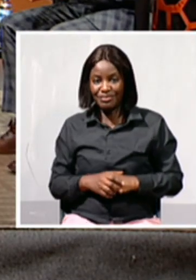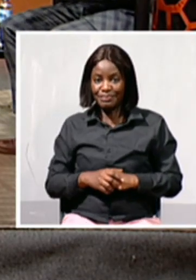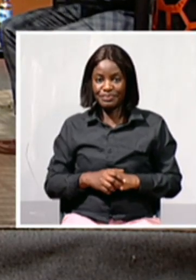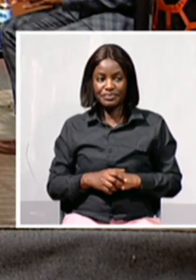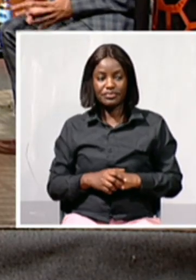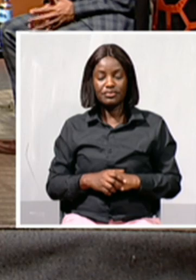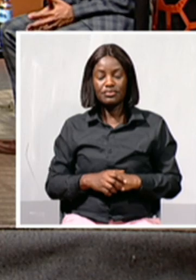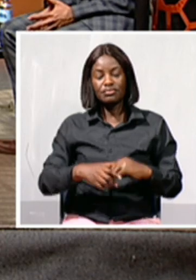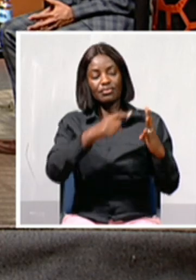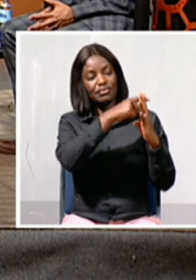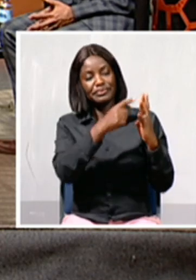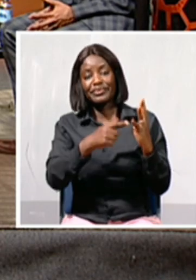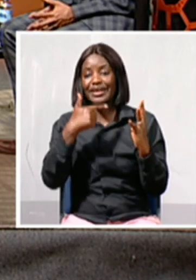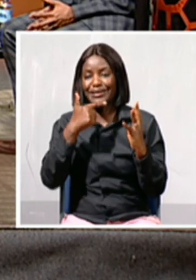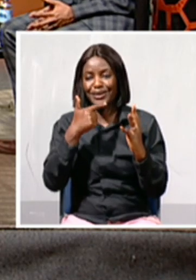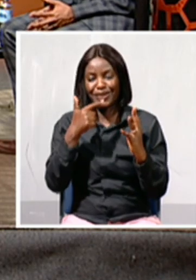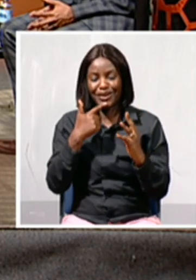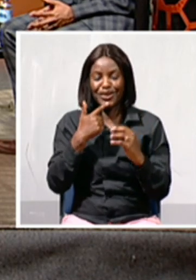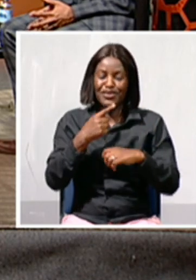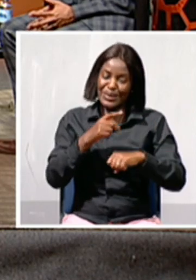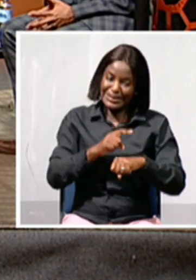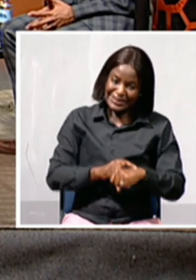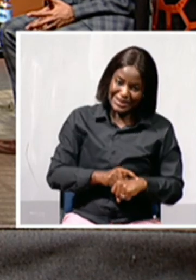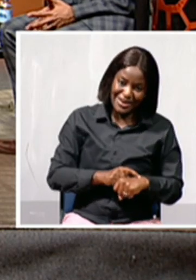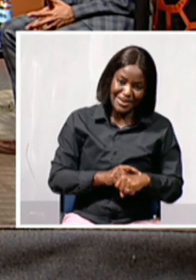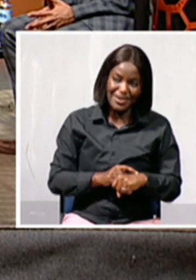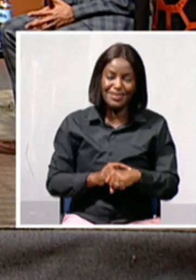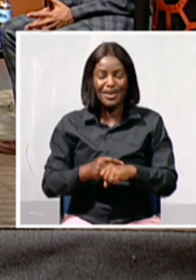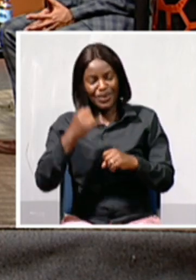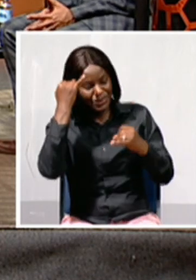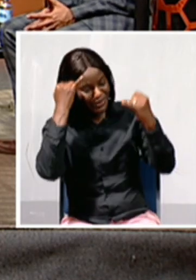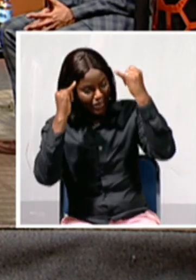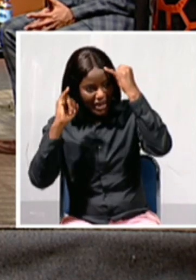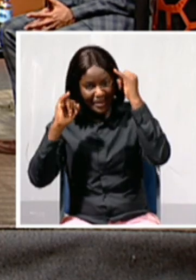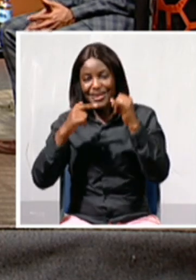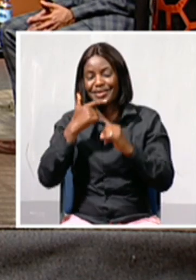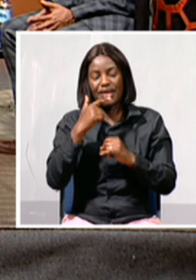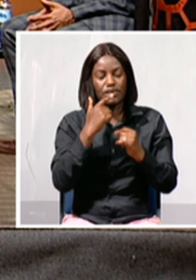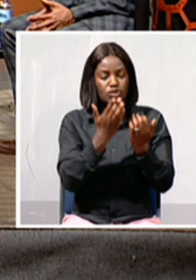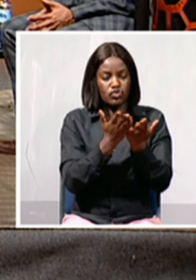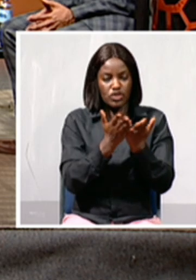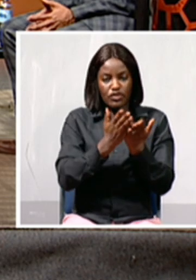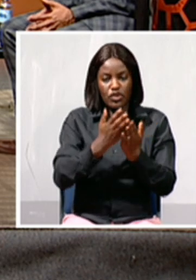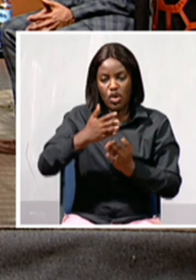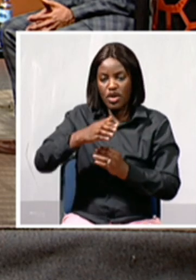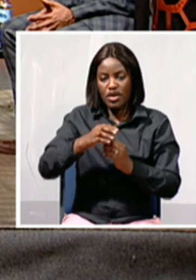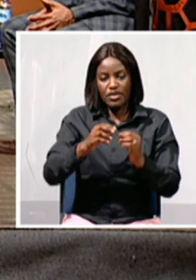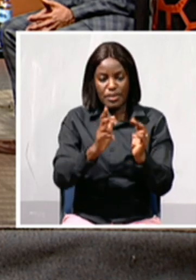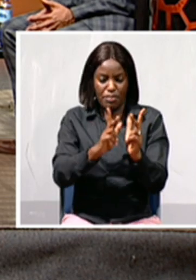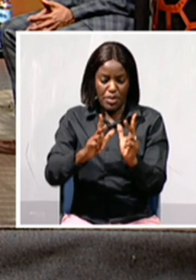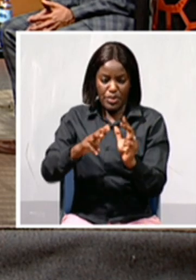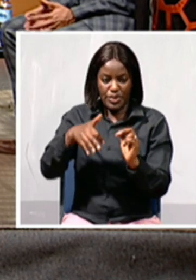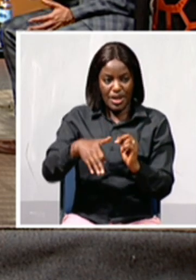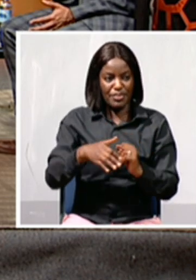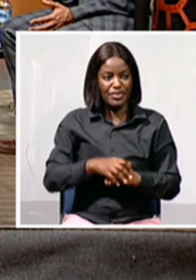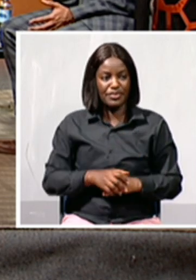Thank you so much, ladies and gentlemen, for your time. Thank you for sharing your expertise, your learned views. Thank you for your service to the Namibian nation. Until